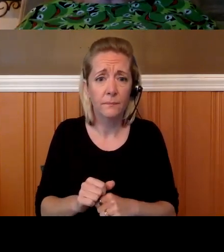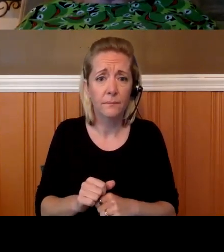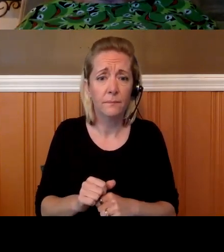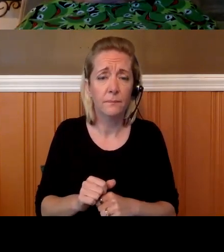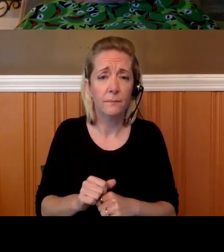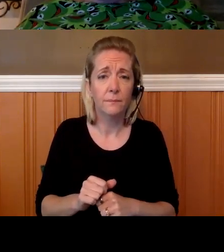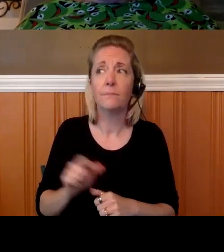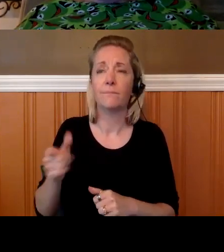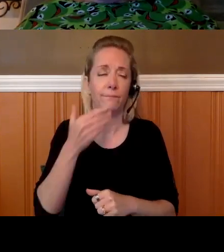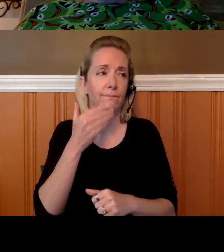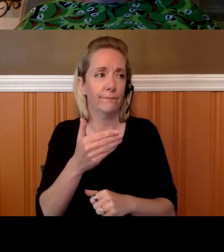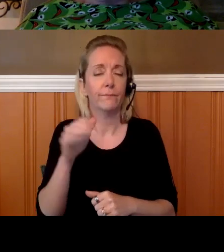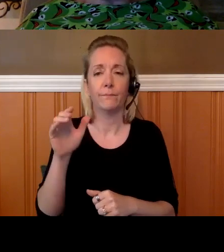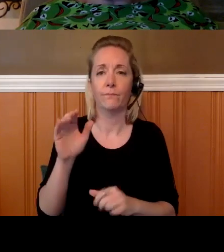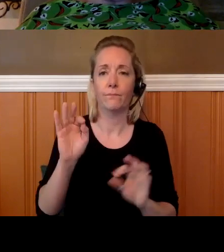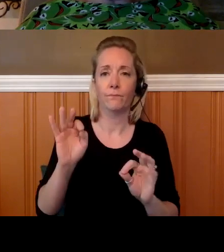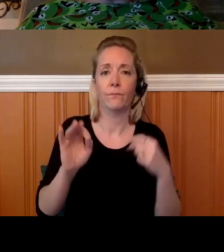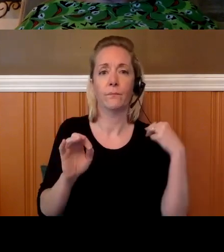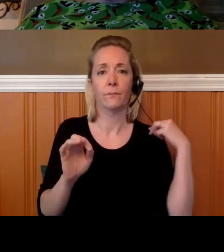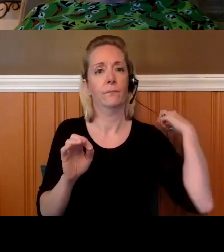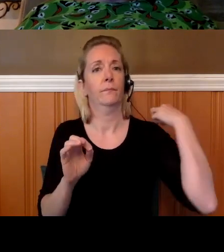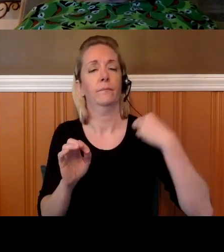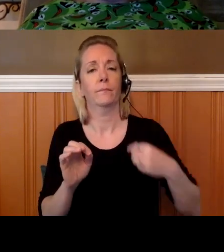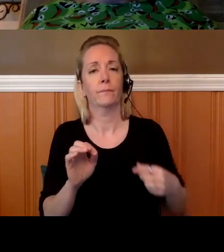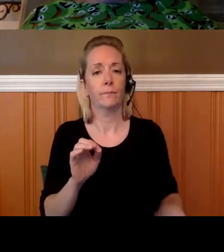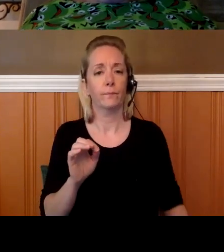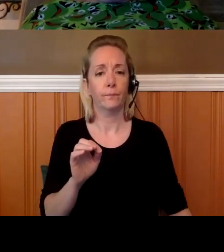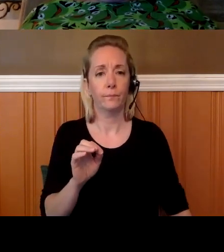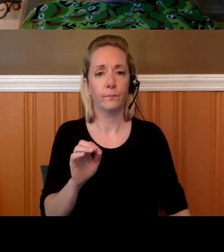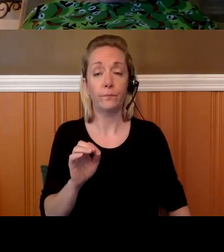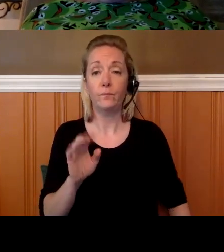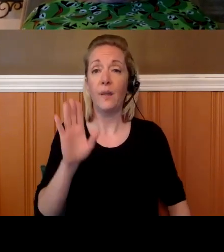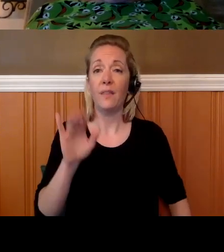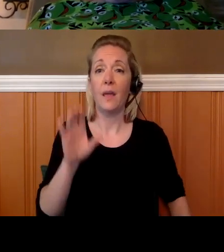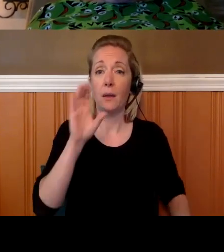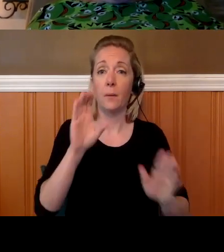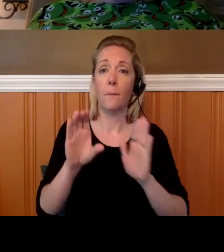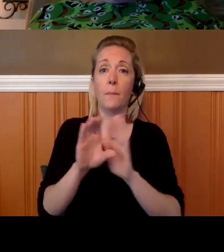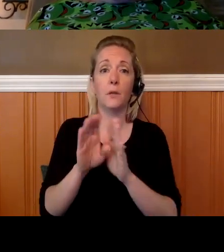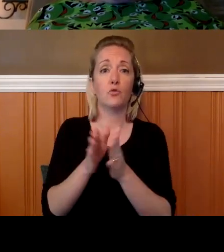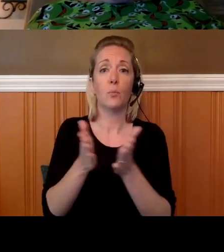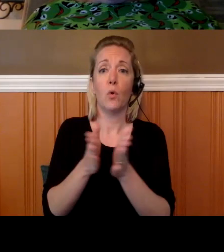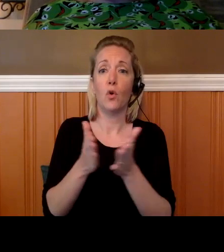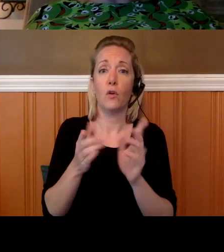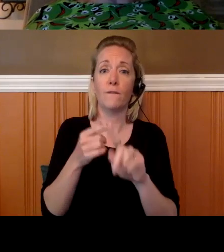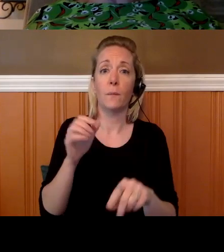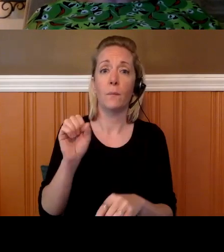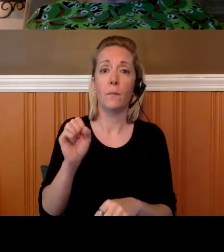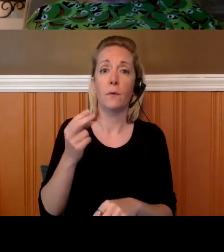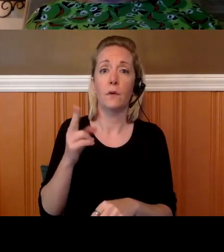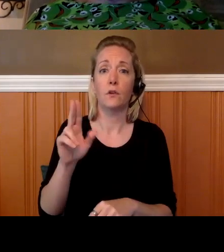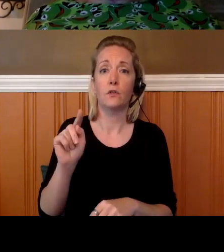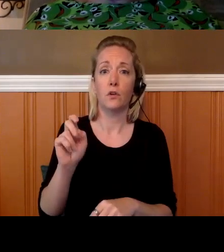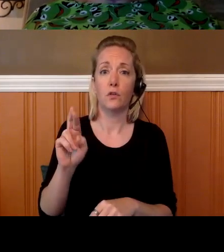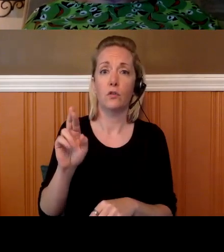She said thank you. So yes, I think it did. And you're right, that picture book that was made in Shutterfly. Shutterfly. That family made